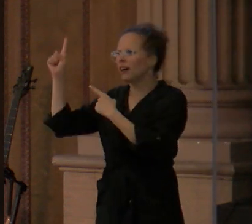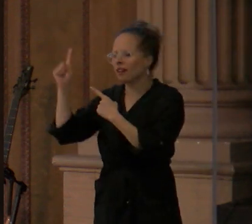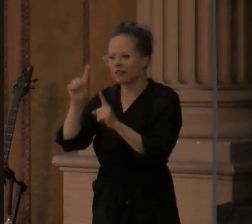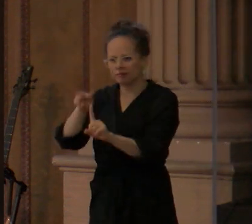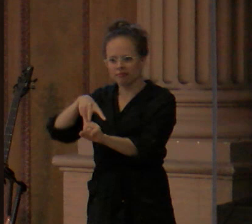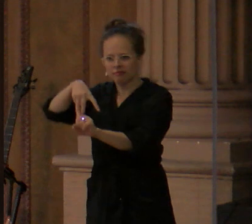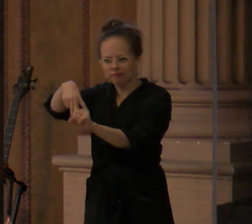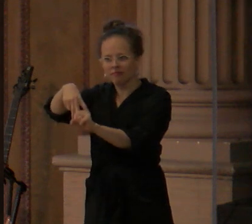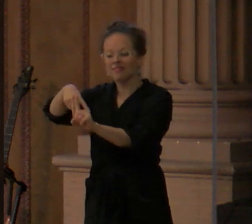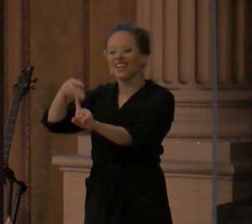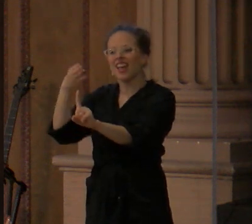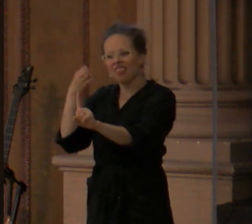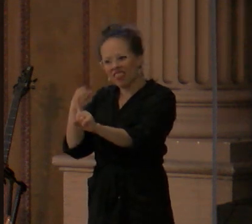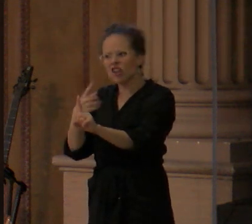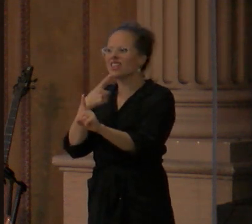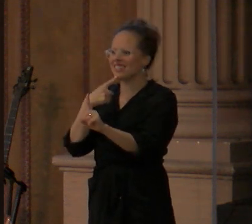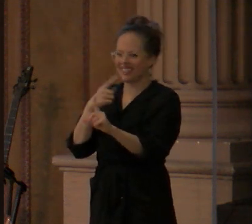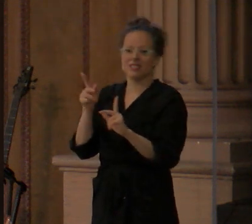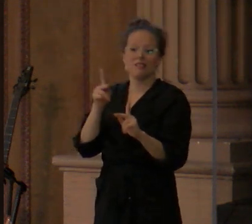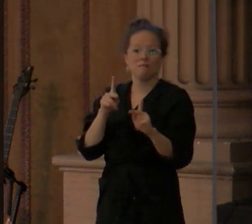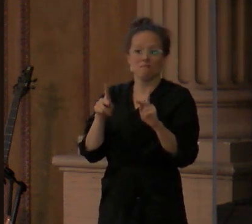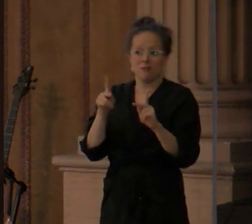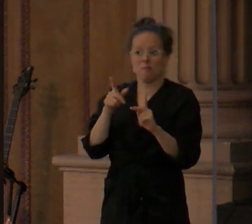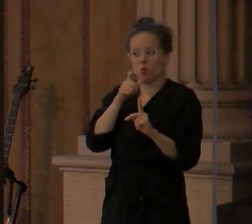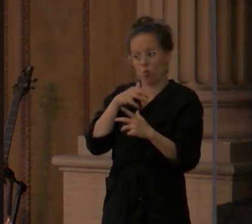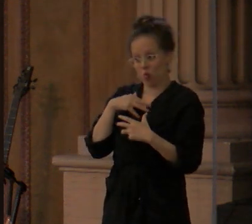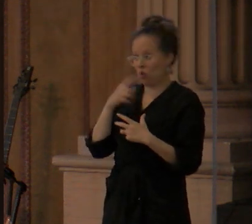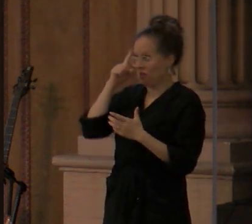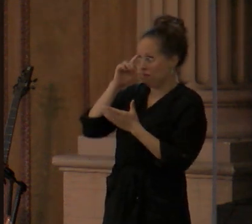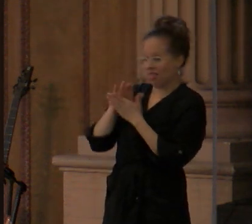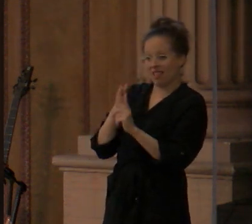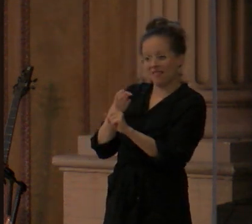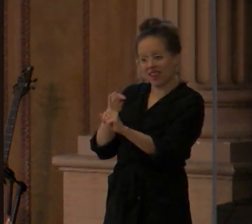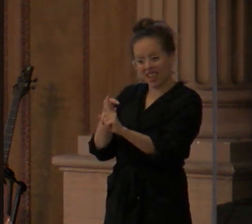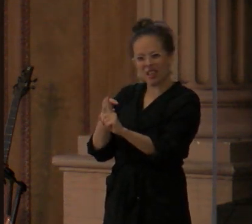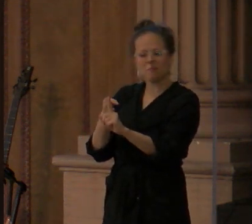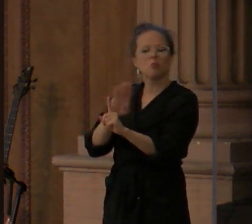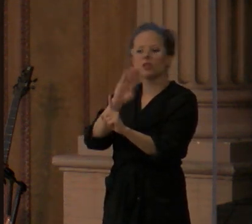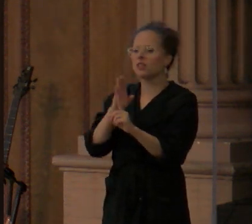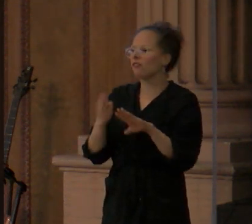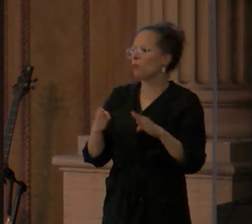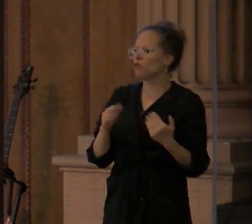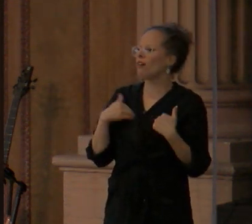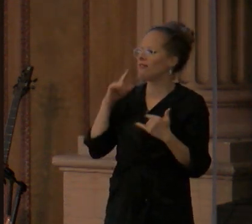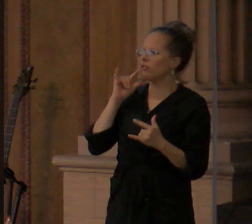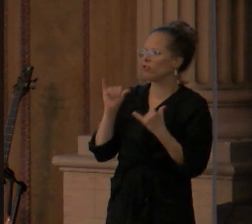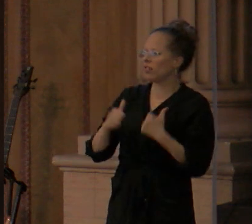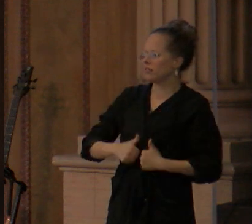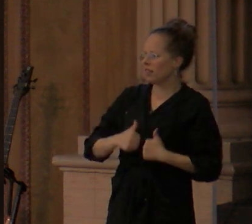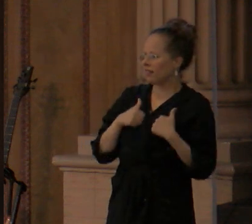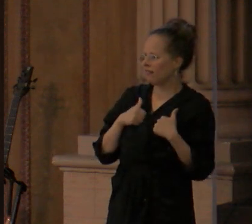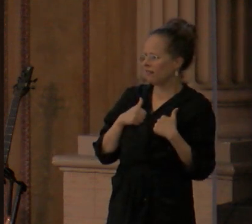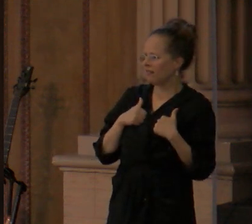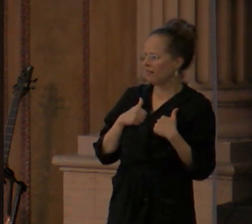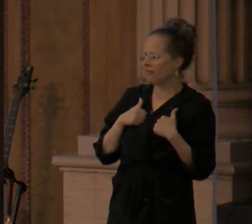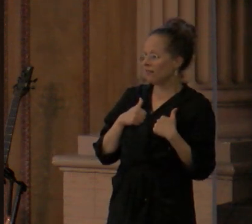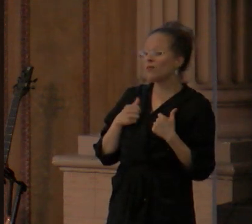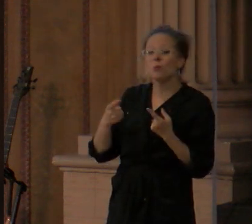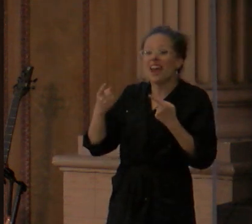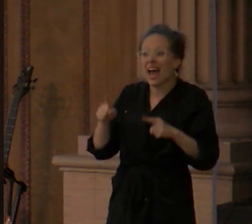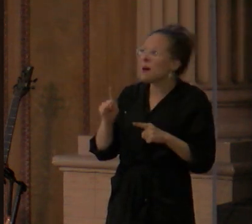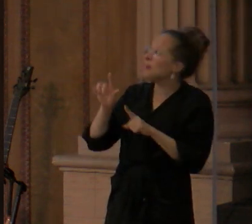doesn't perish, but has everlasting life. And so the way that we get accepted by God is we get that alien righteousness, the righteousness of Jesus